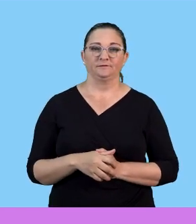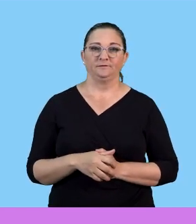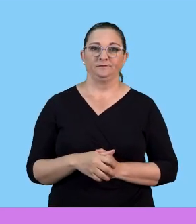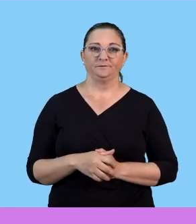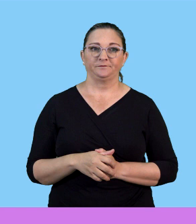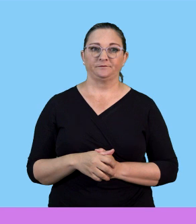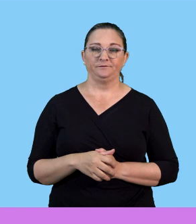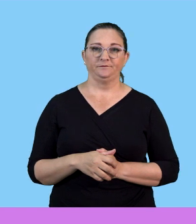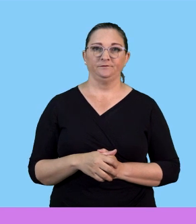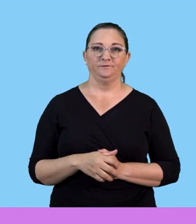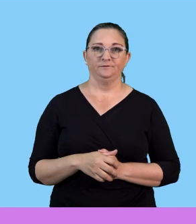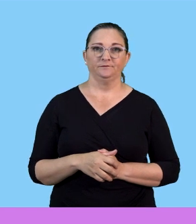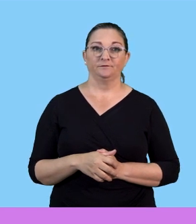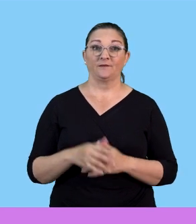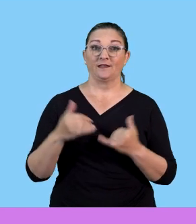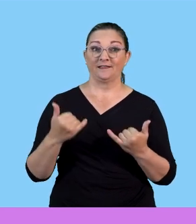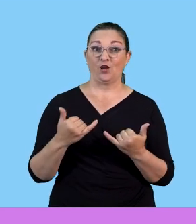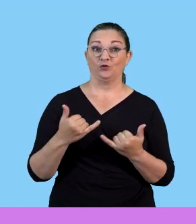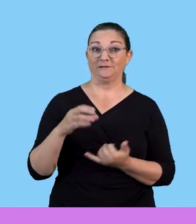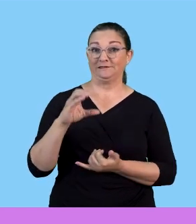12,227 Rand.